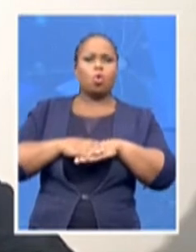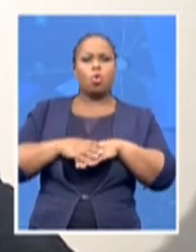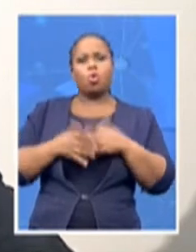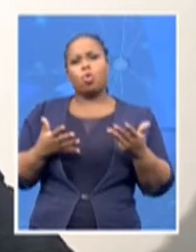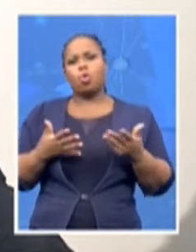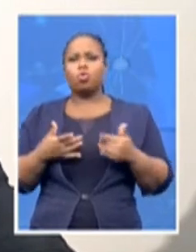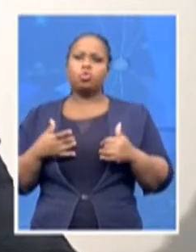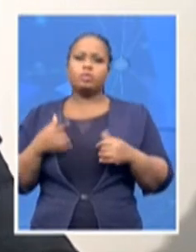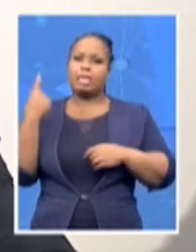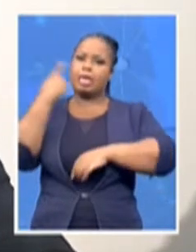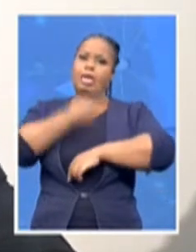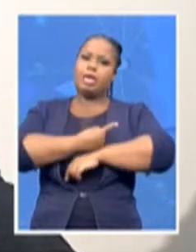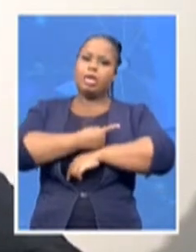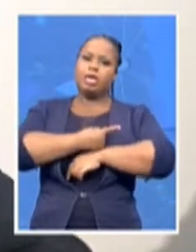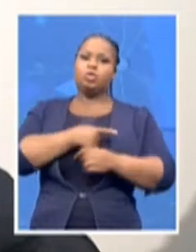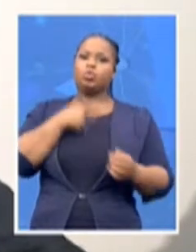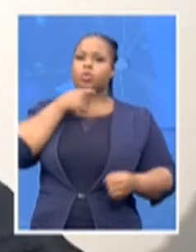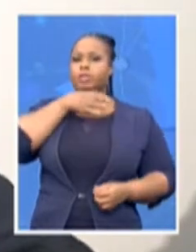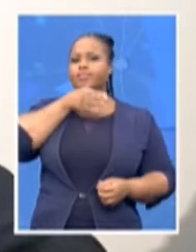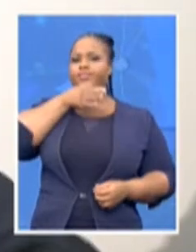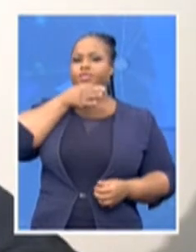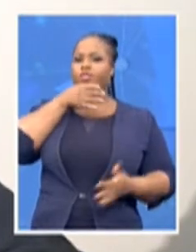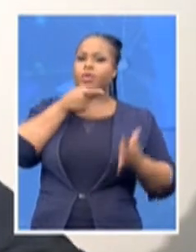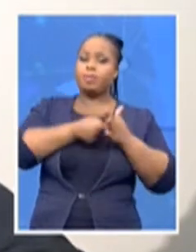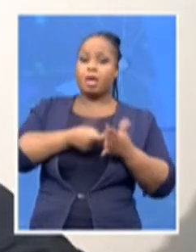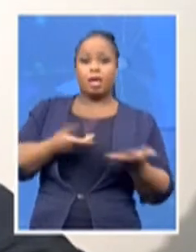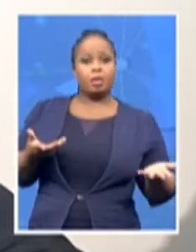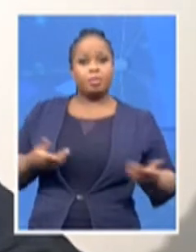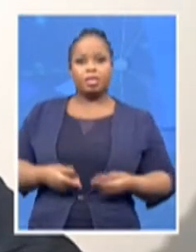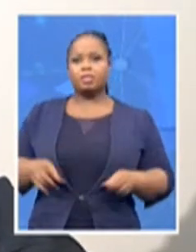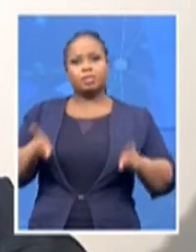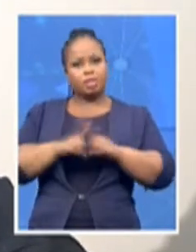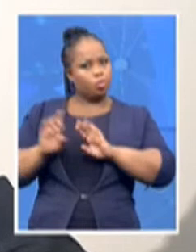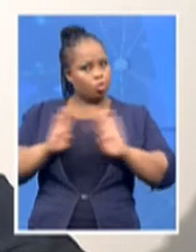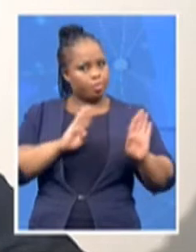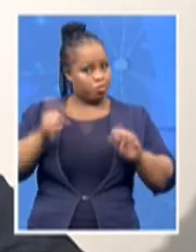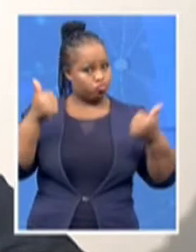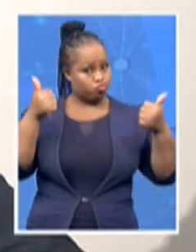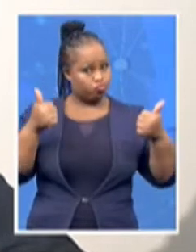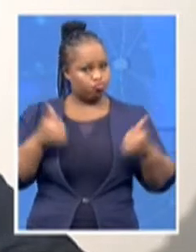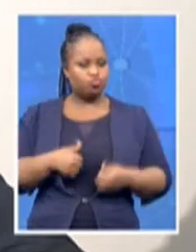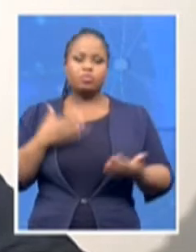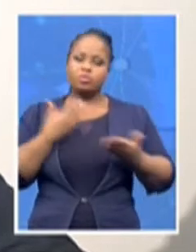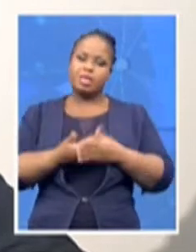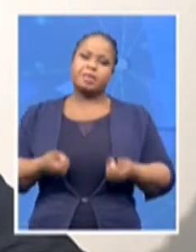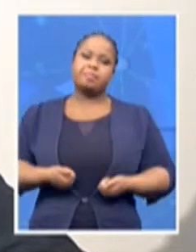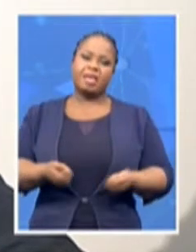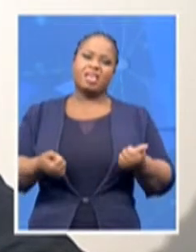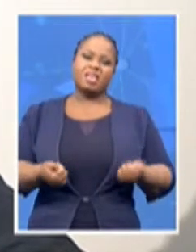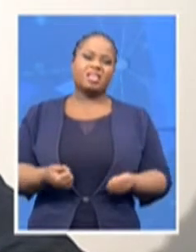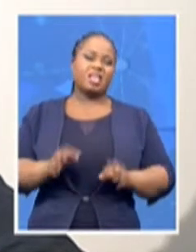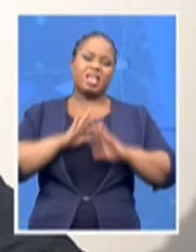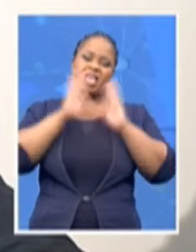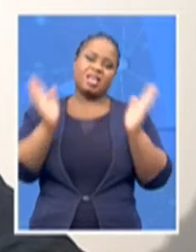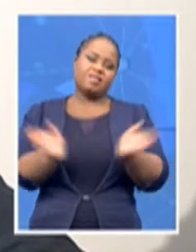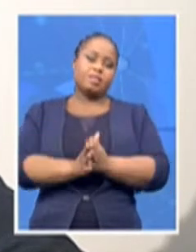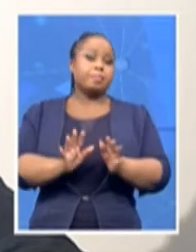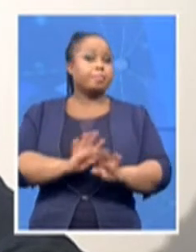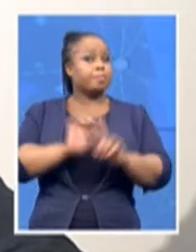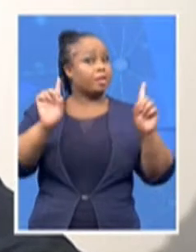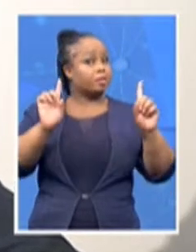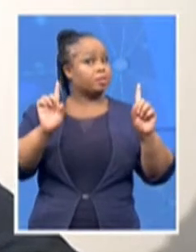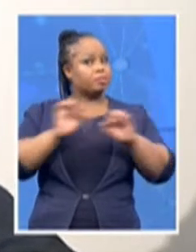you behave, if we all behave, you will get back even Saturday. But it's all going to depend on how well we are